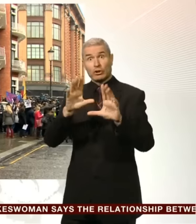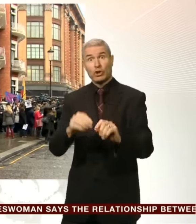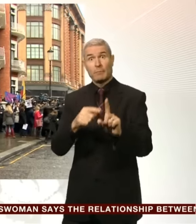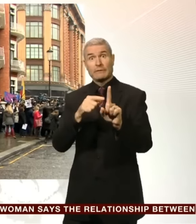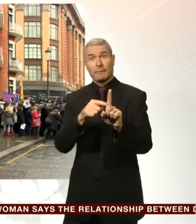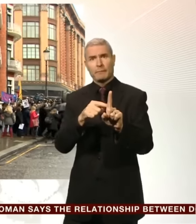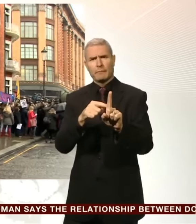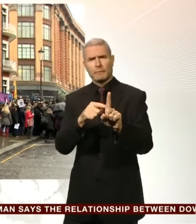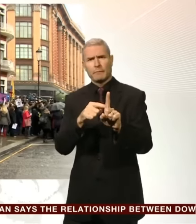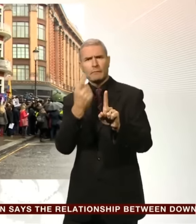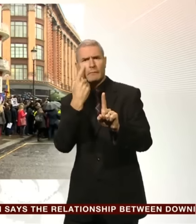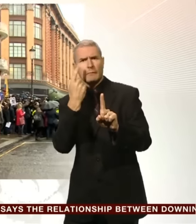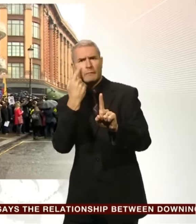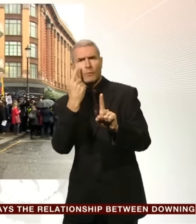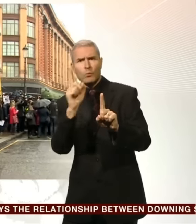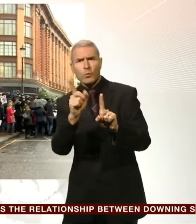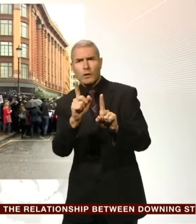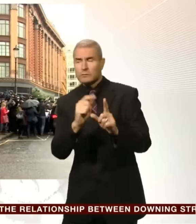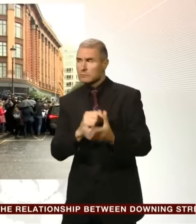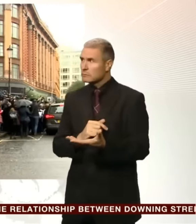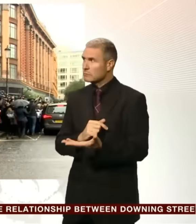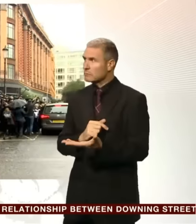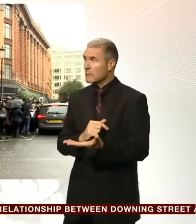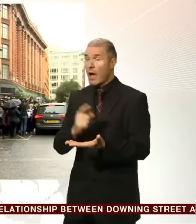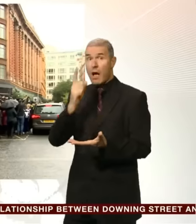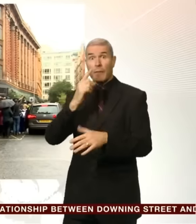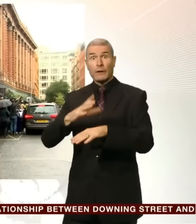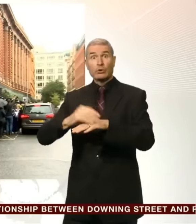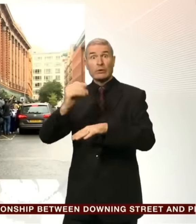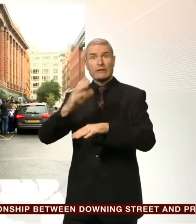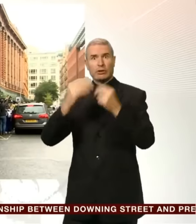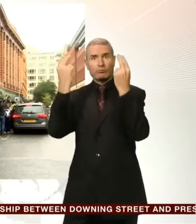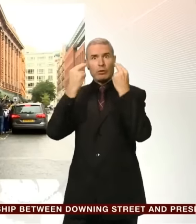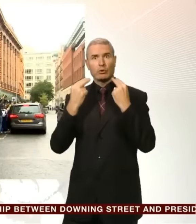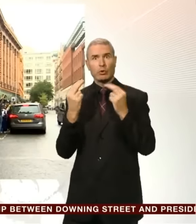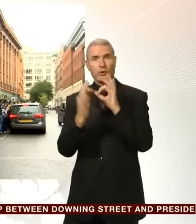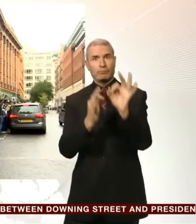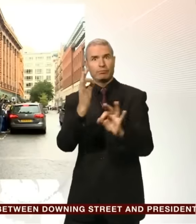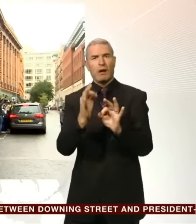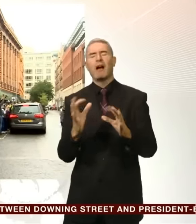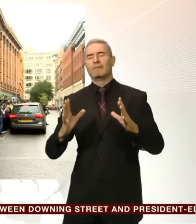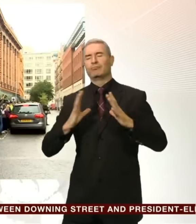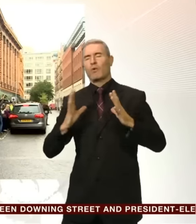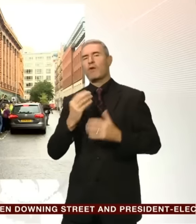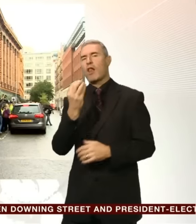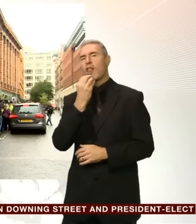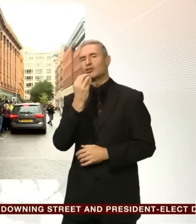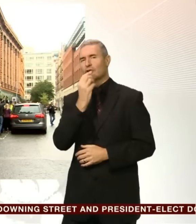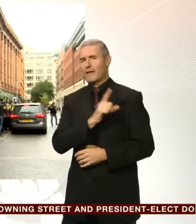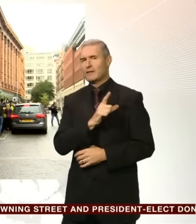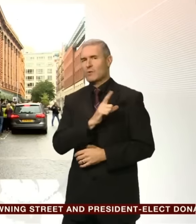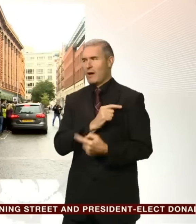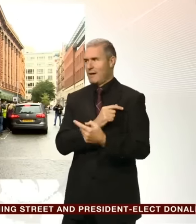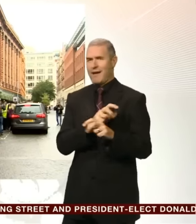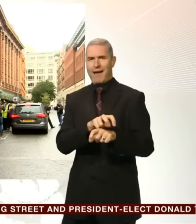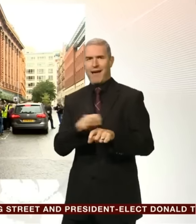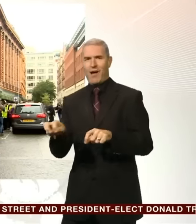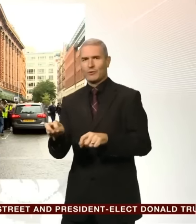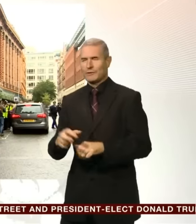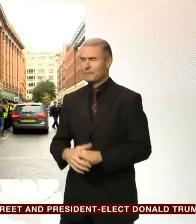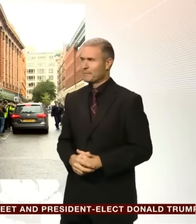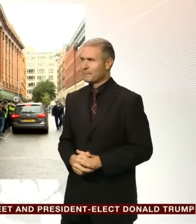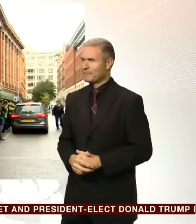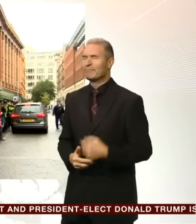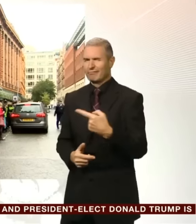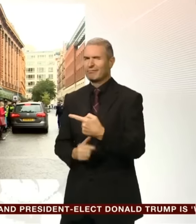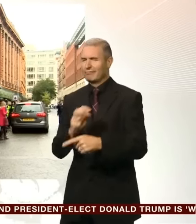let's just see who's that. That looks like the Swedish prosecutor going now. They've just broken for lunch. She will be off, but we